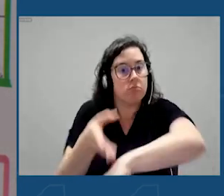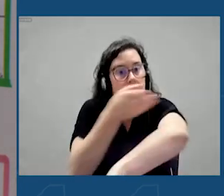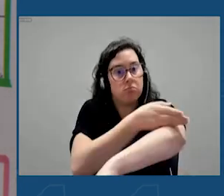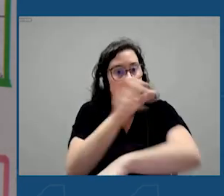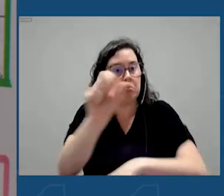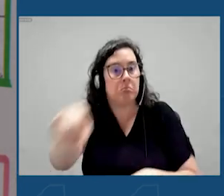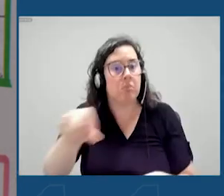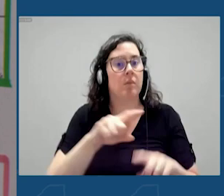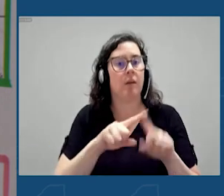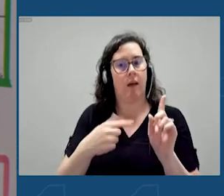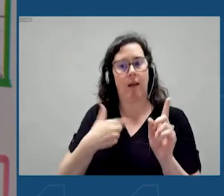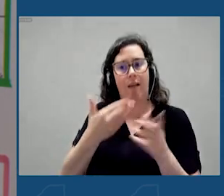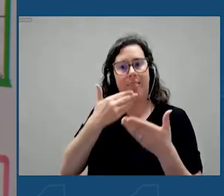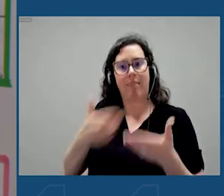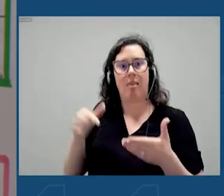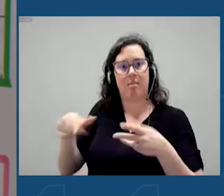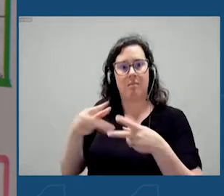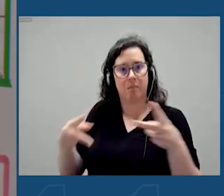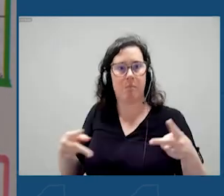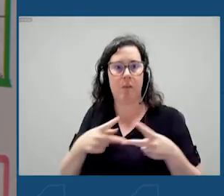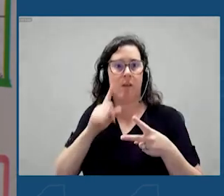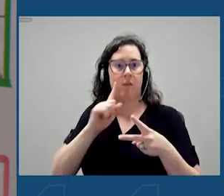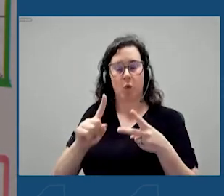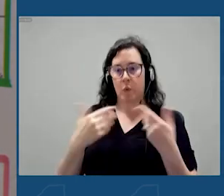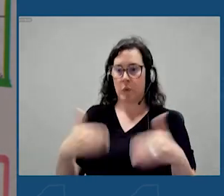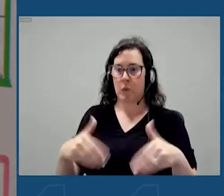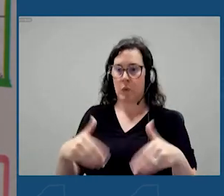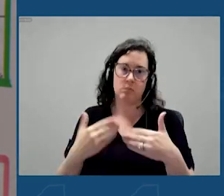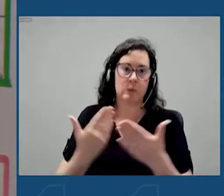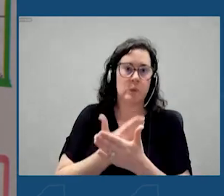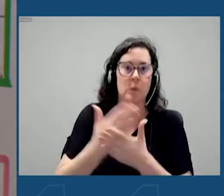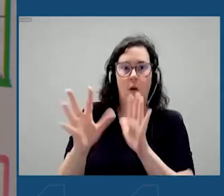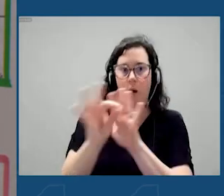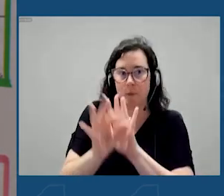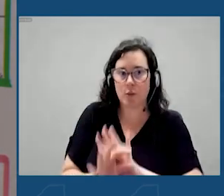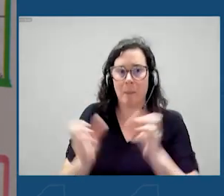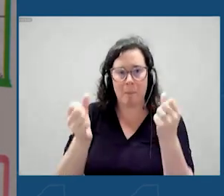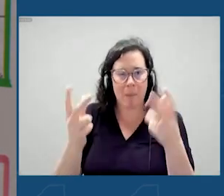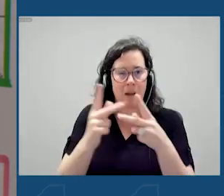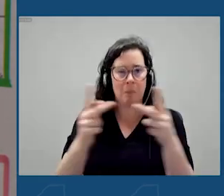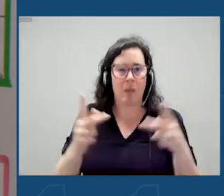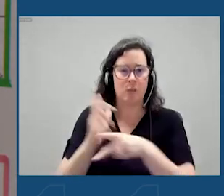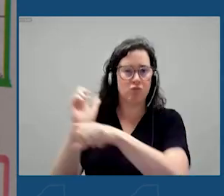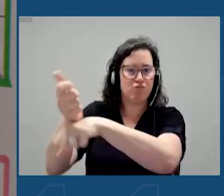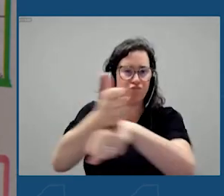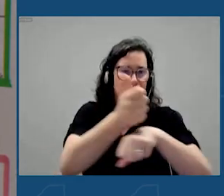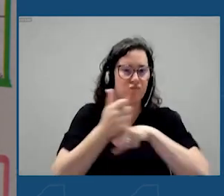like Vivvi for creating options and all the places you've opened. It has made a big difference. But